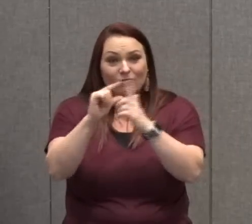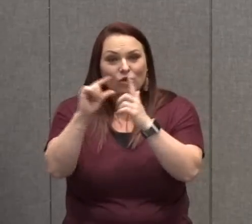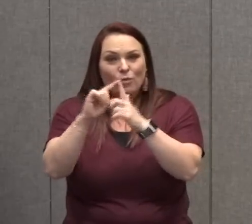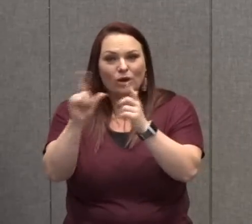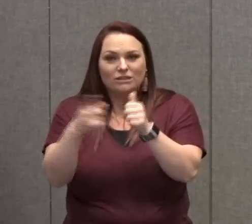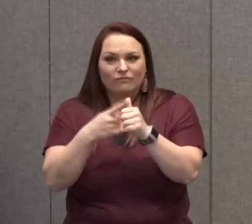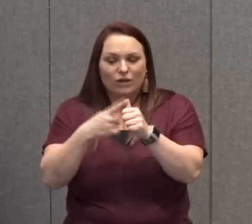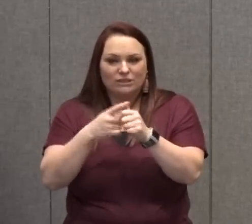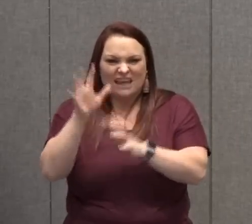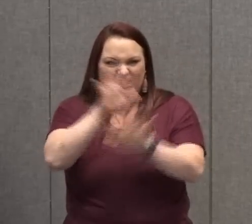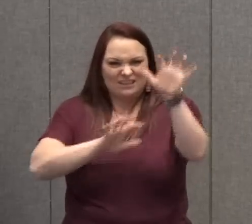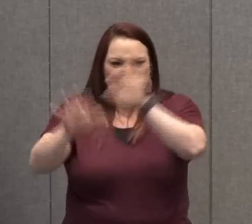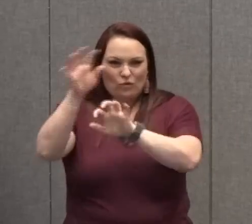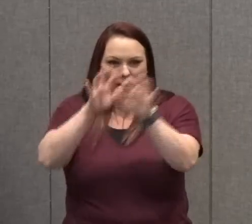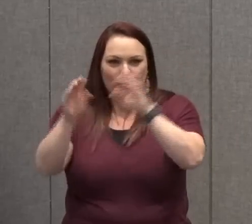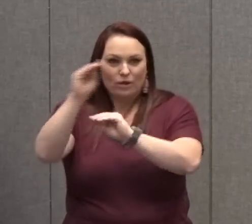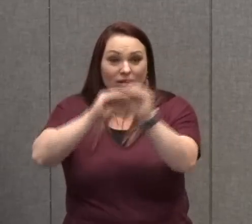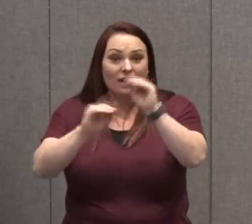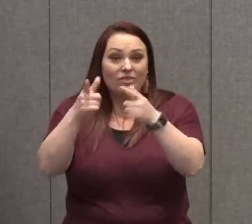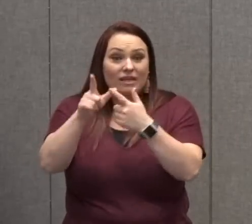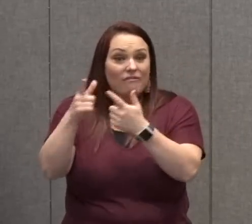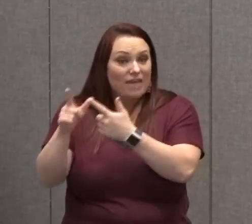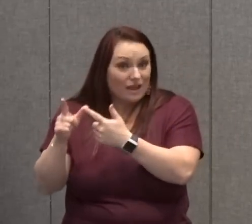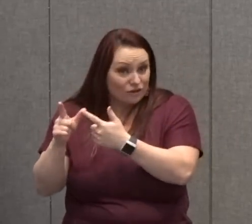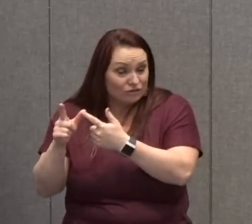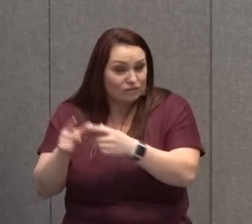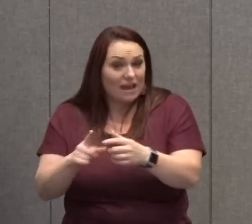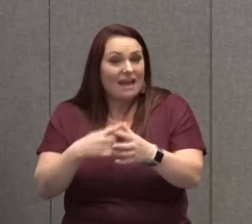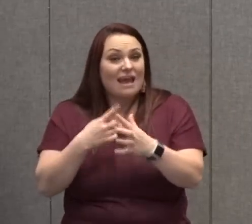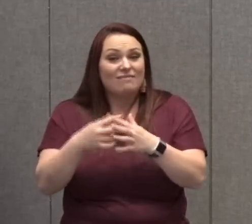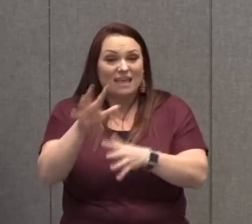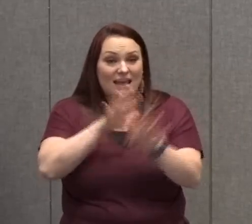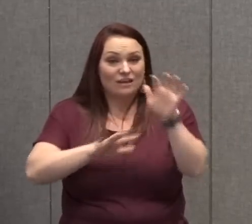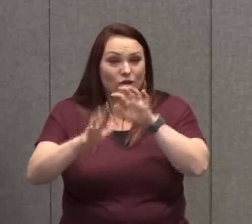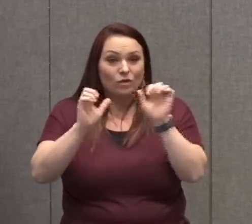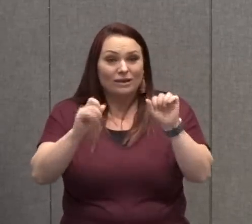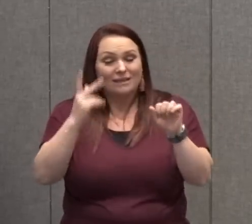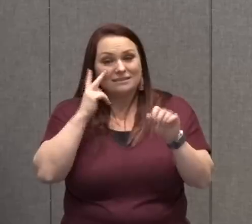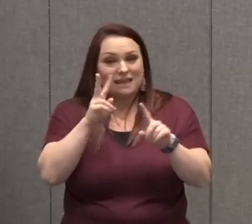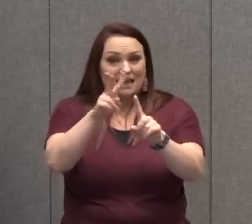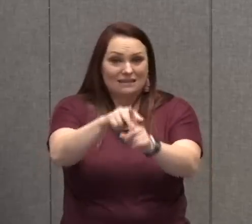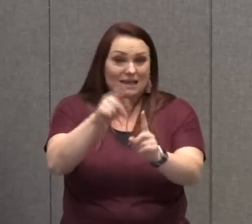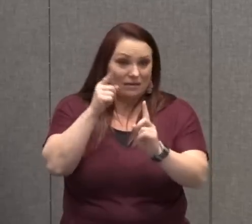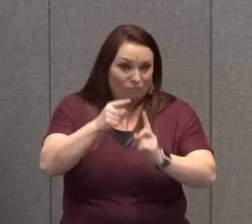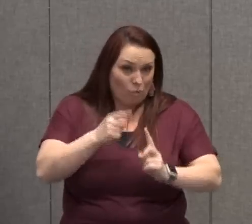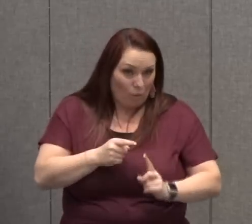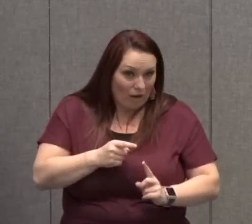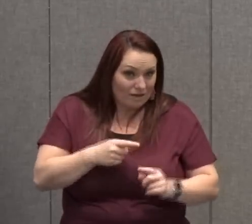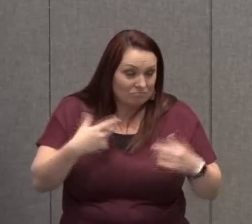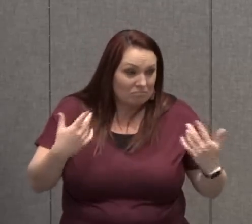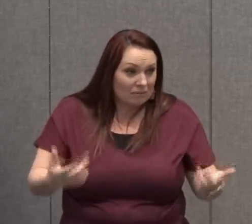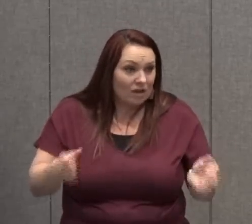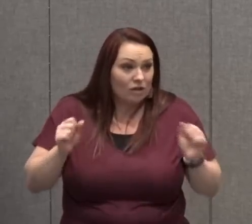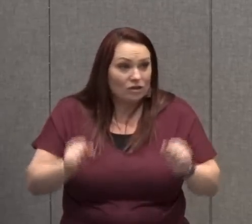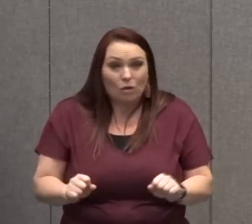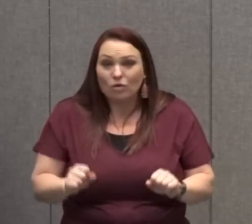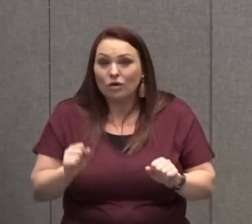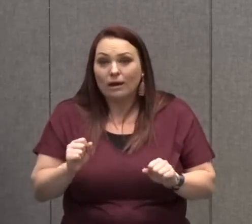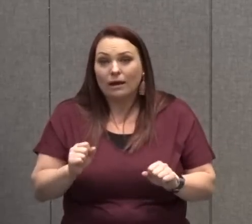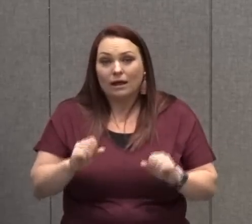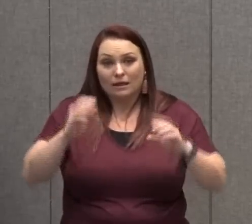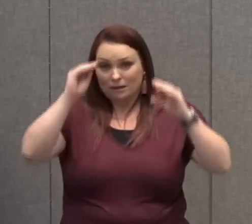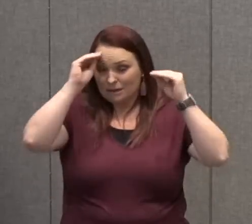and then scramble the letters in there and then you could assign points you could